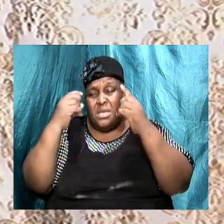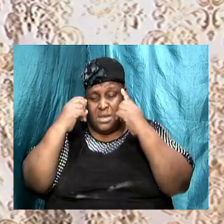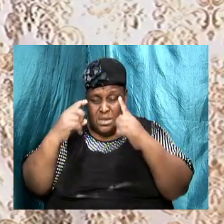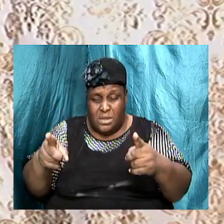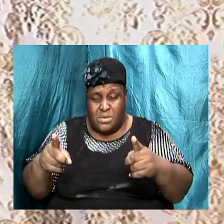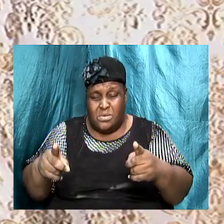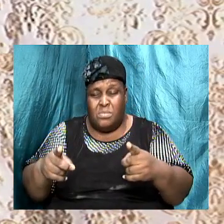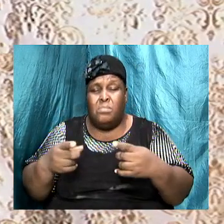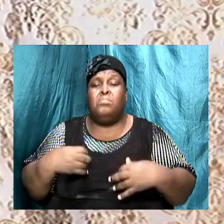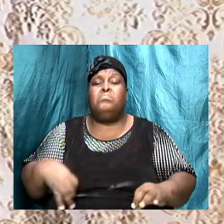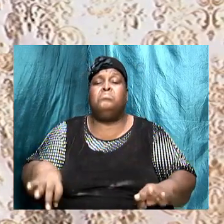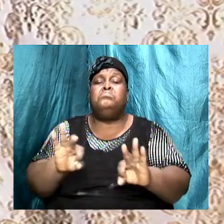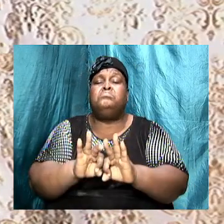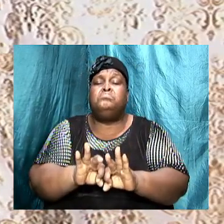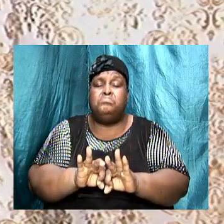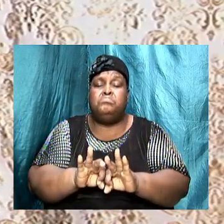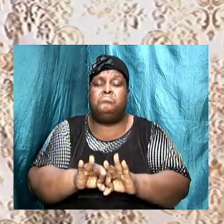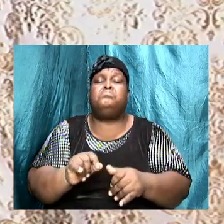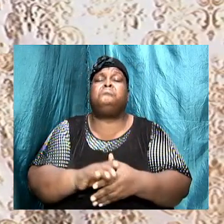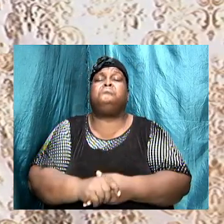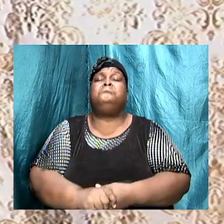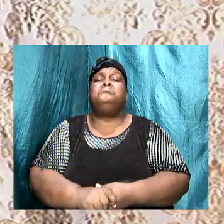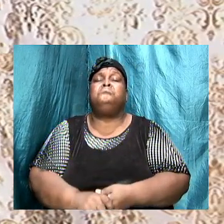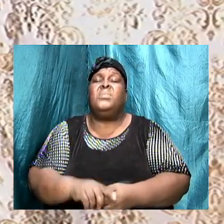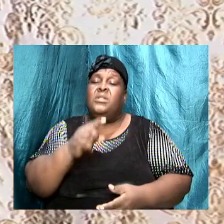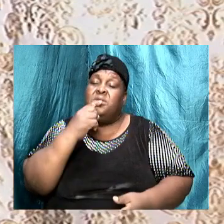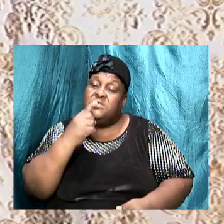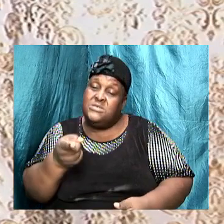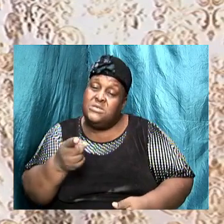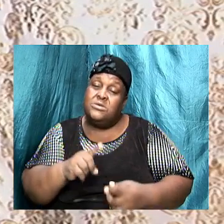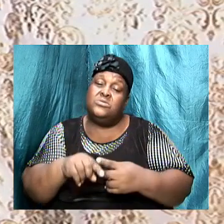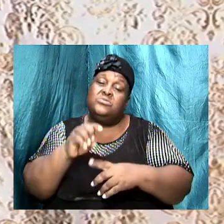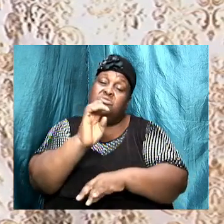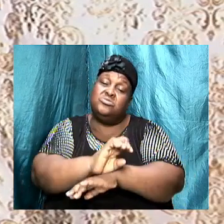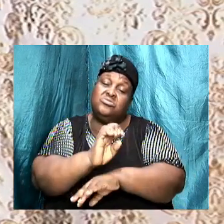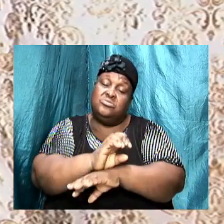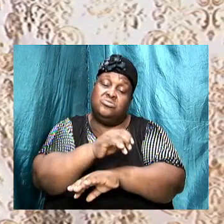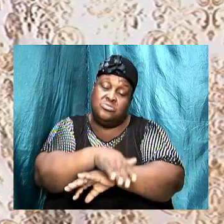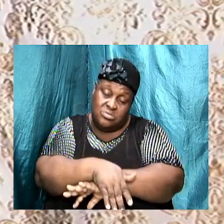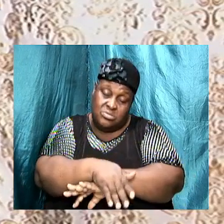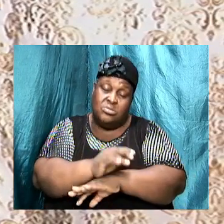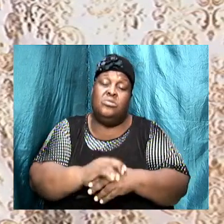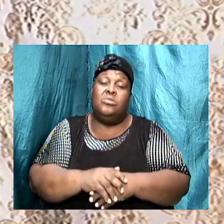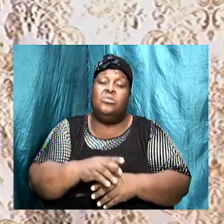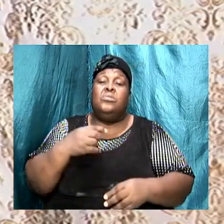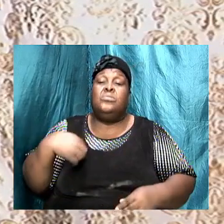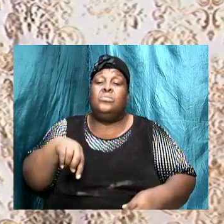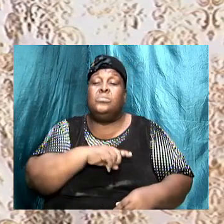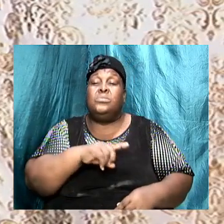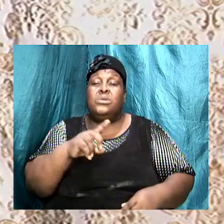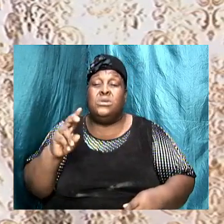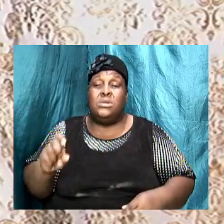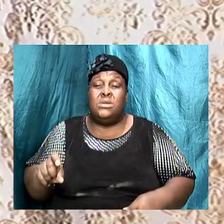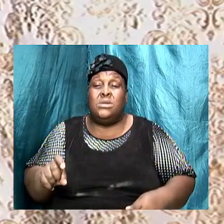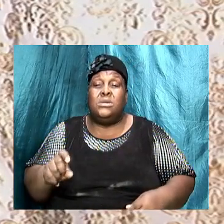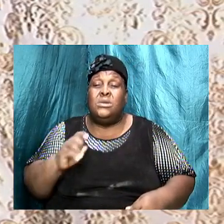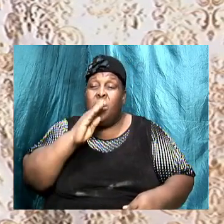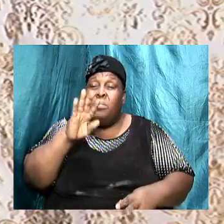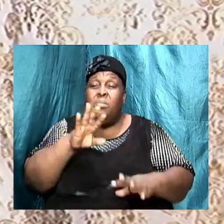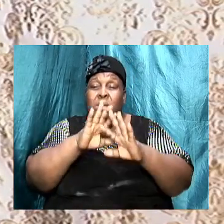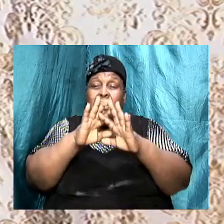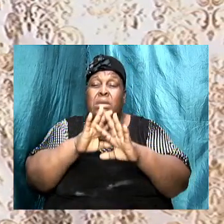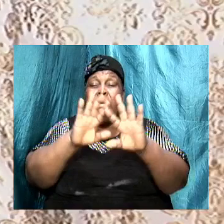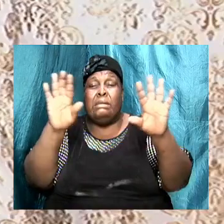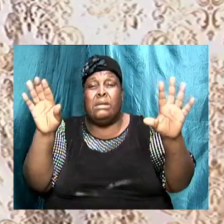is important. And I say to the church tonight that we need to be clear in